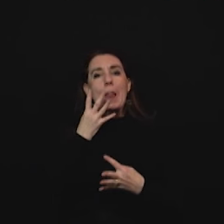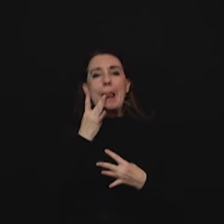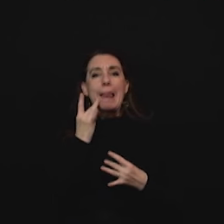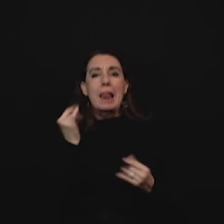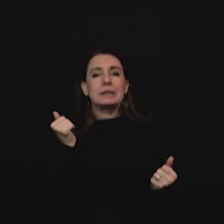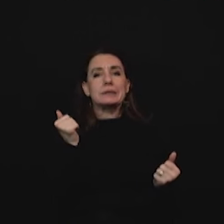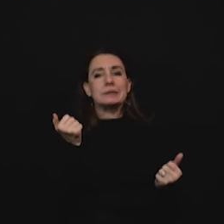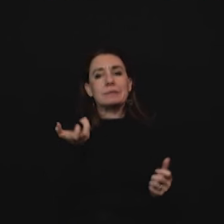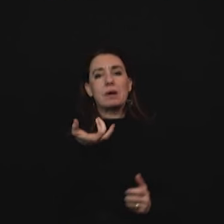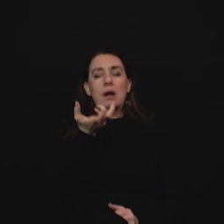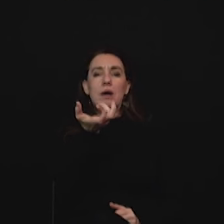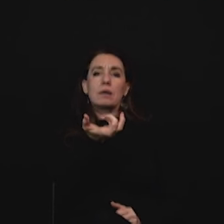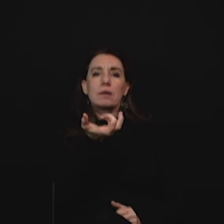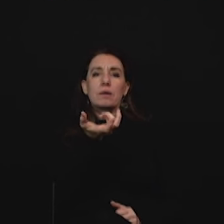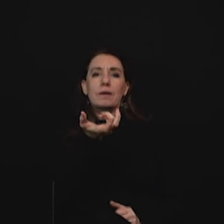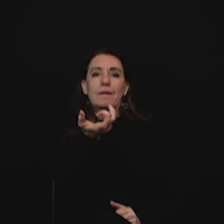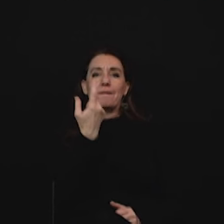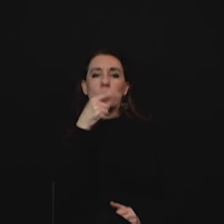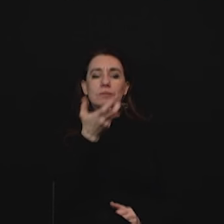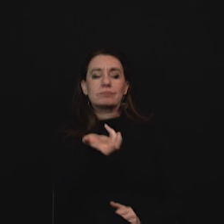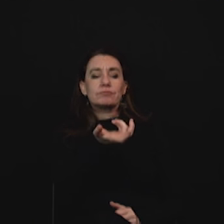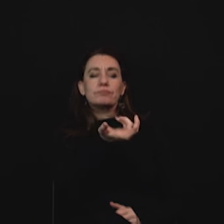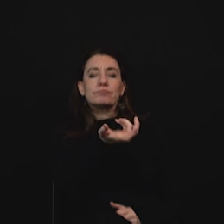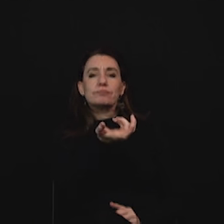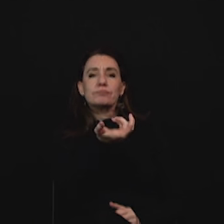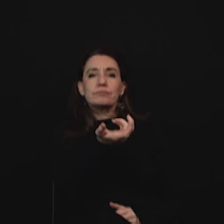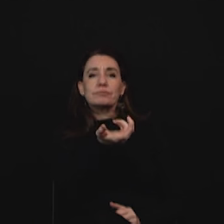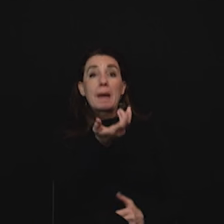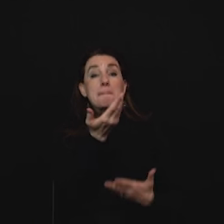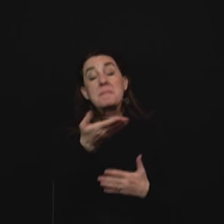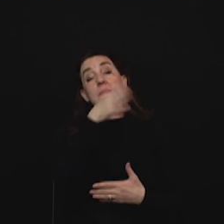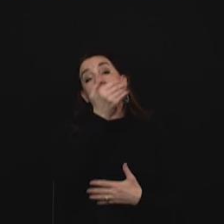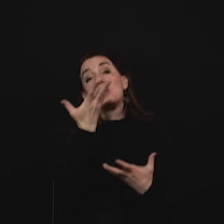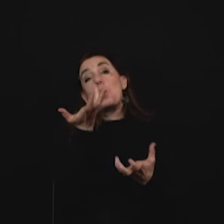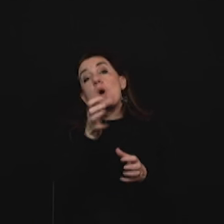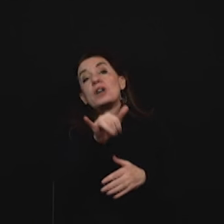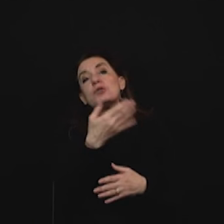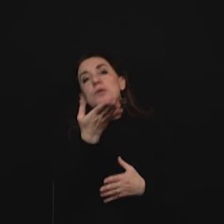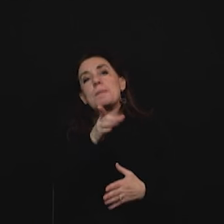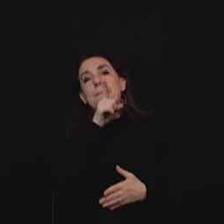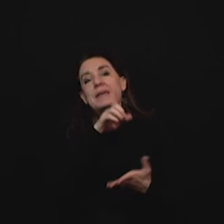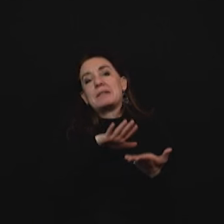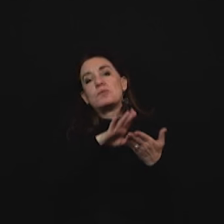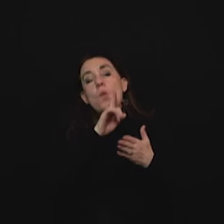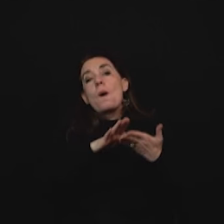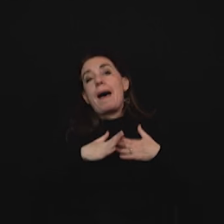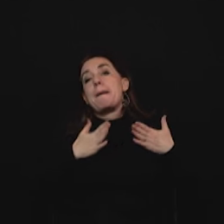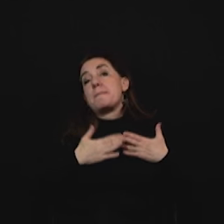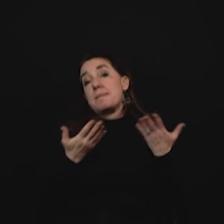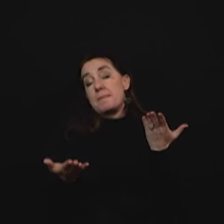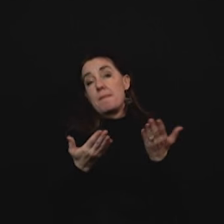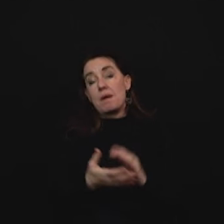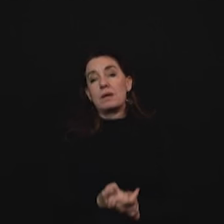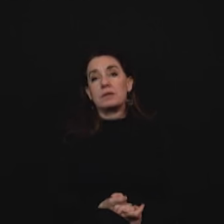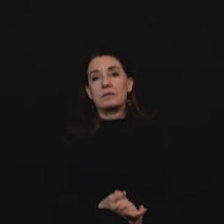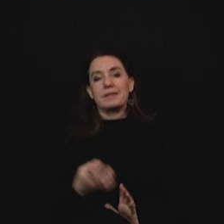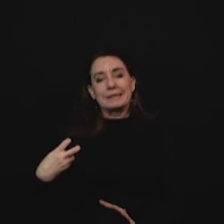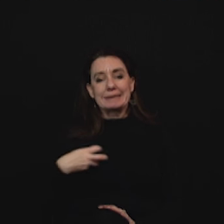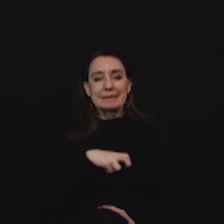fruit? Poor you. Perhaps God doesn't want you to be happy. The